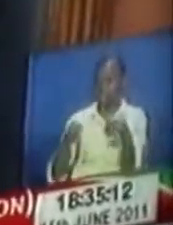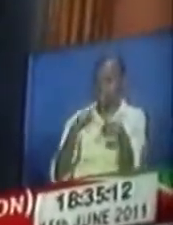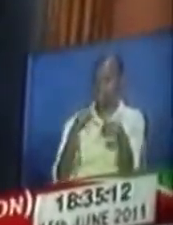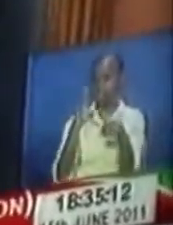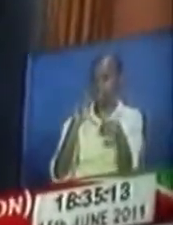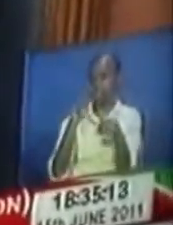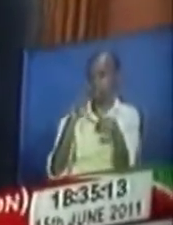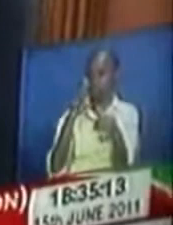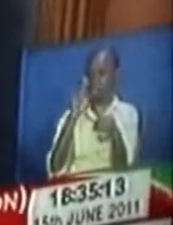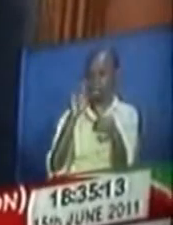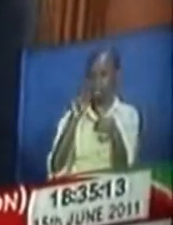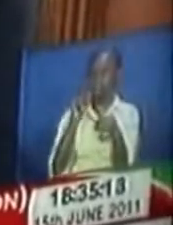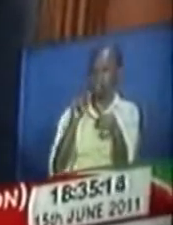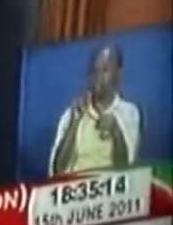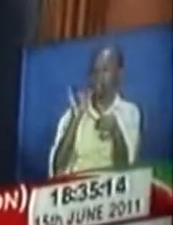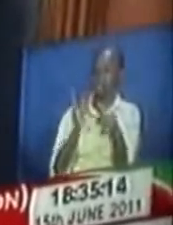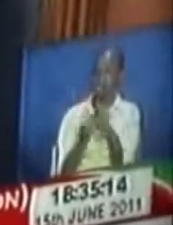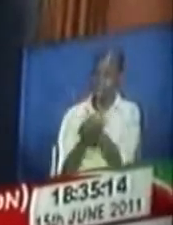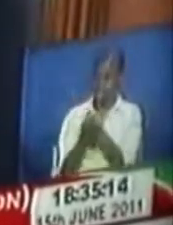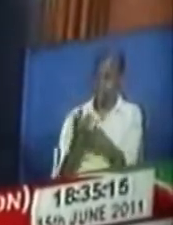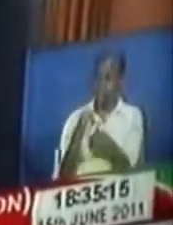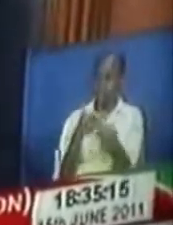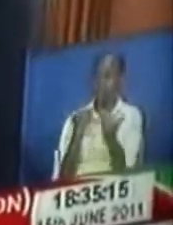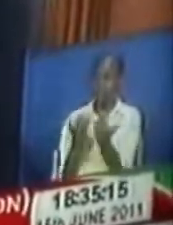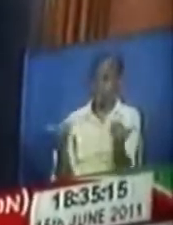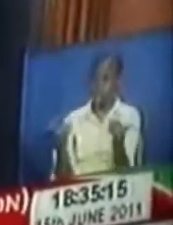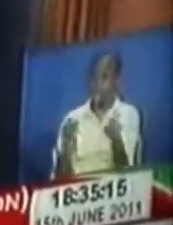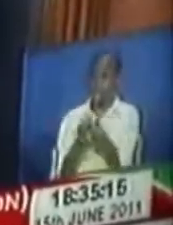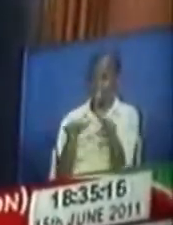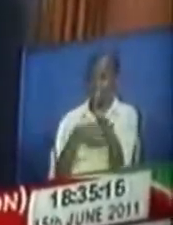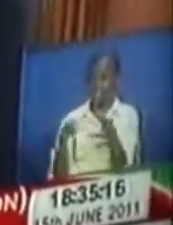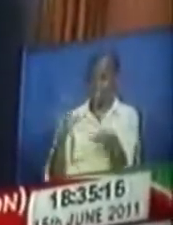described. We have children as members of Parliament to put in,